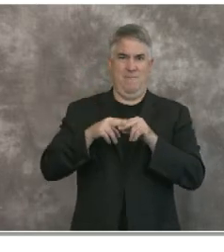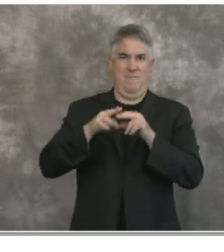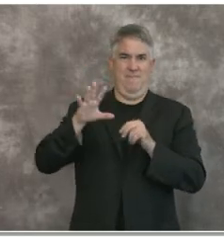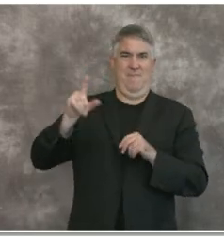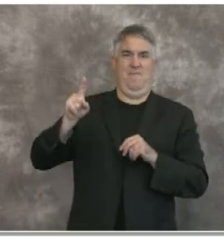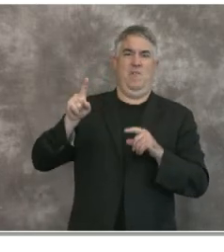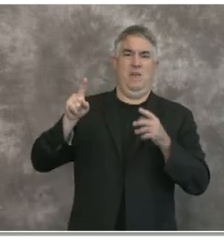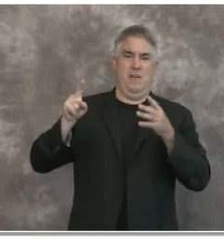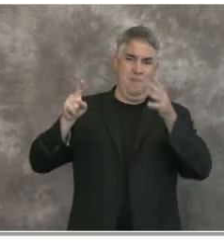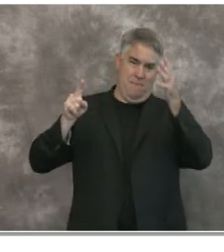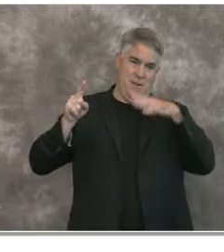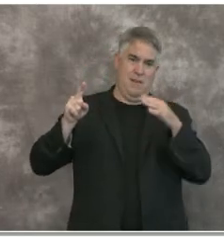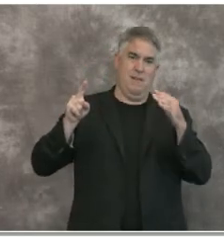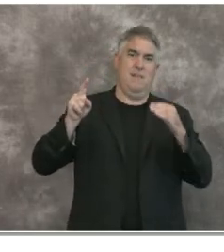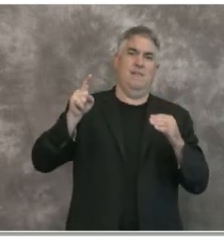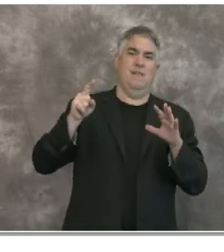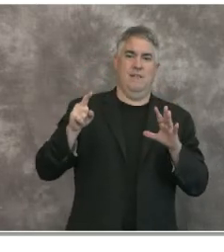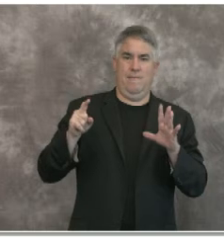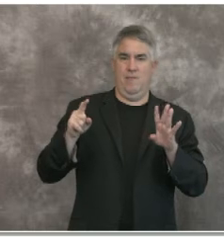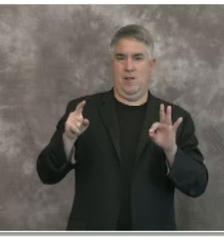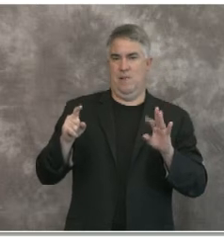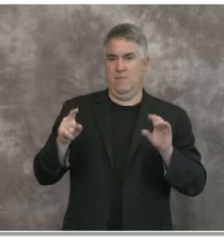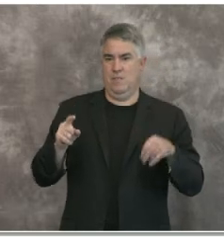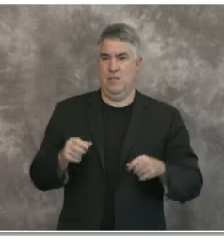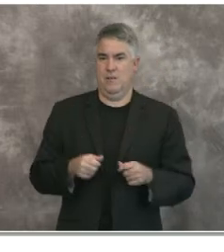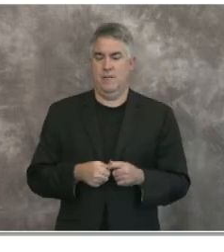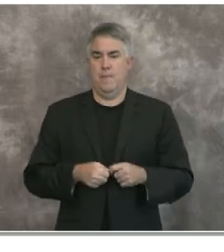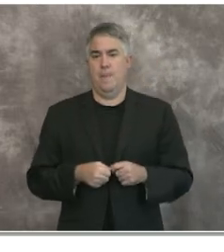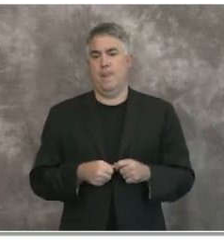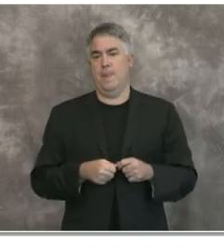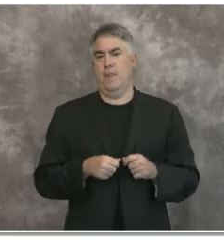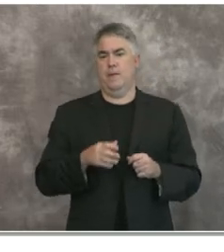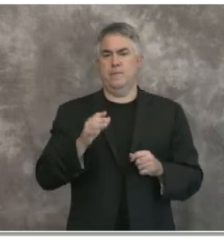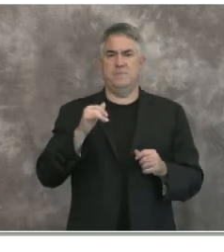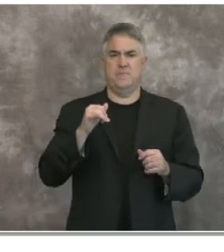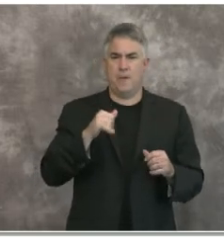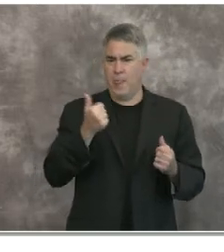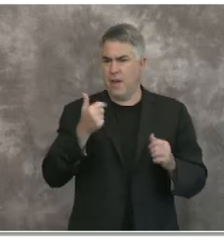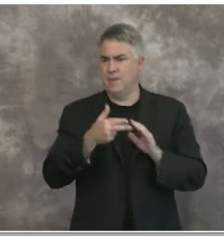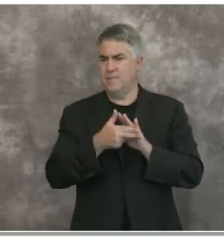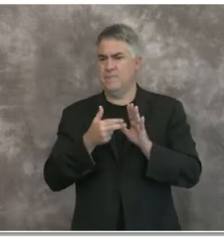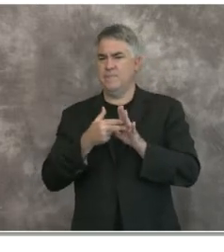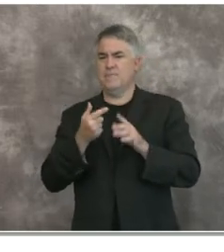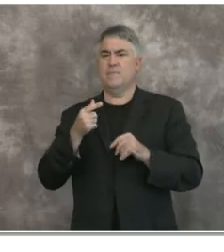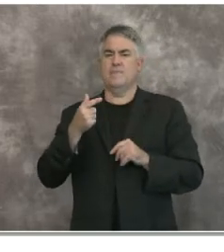49% are male. There are only 10 individuals with no gender identified.